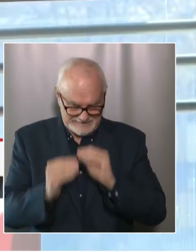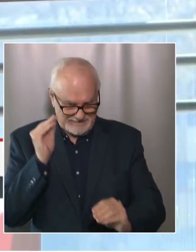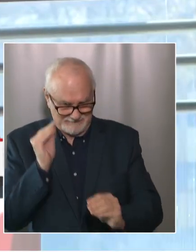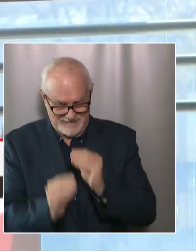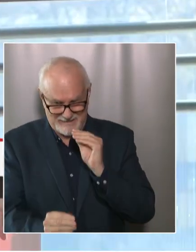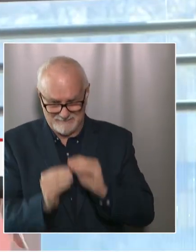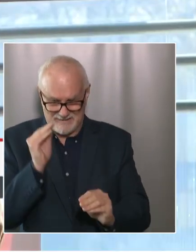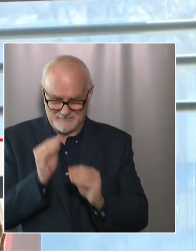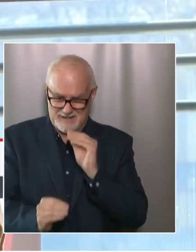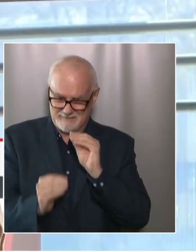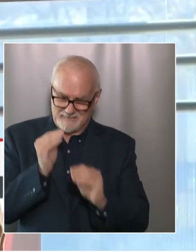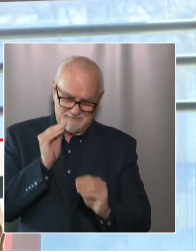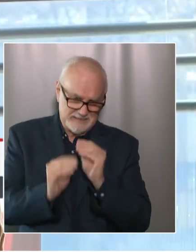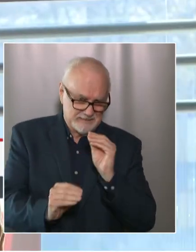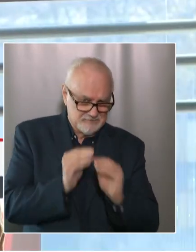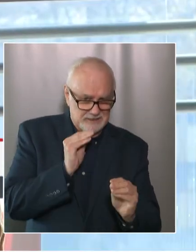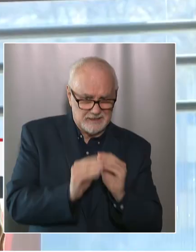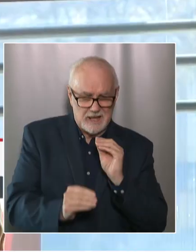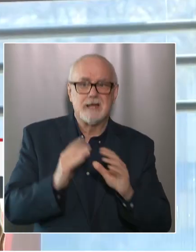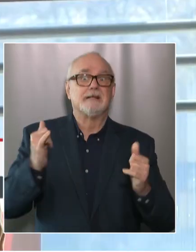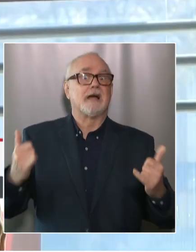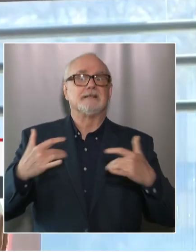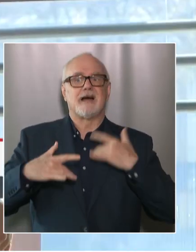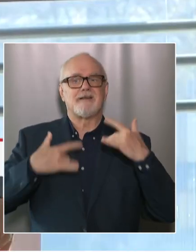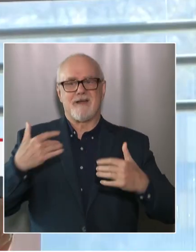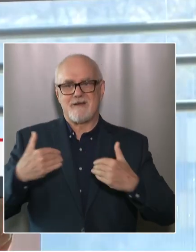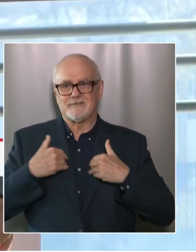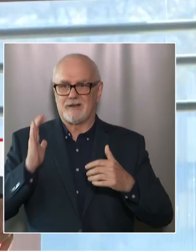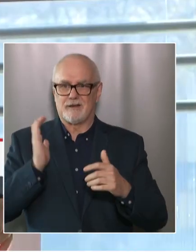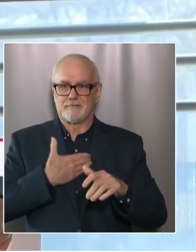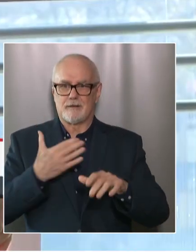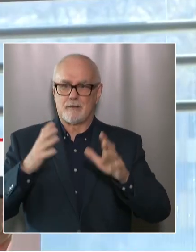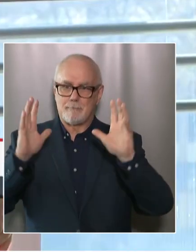Wizards, Capitals, and Mystics that stay in Washington.